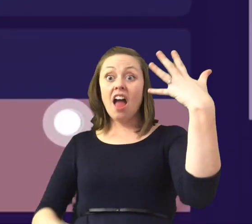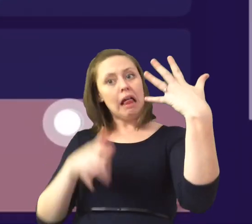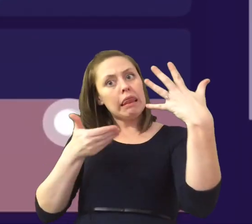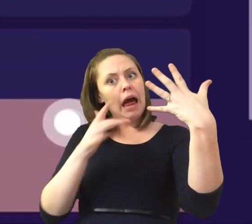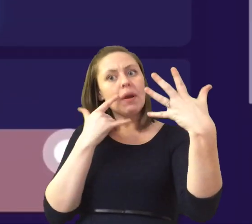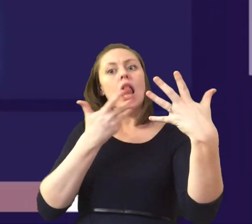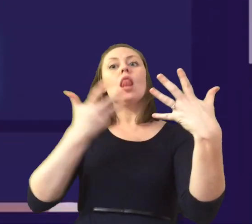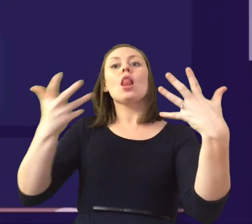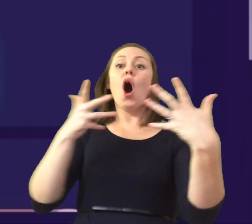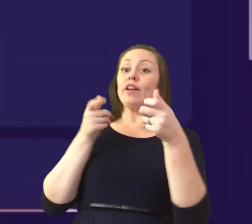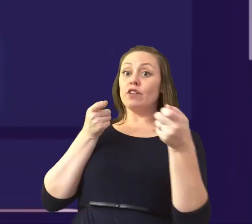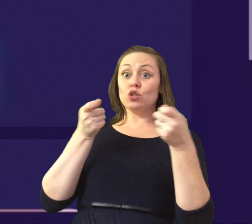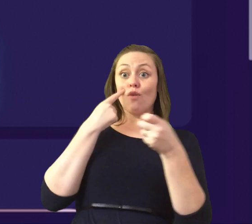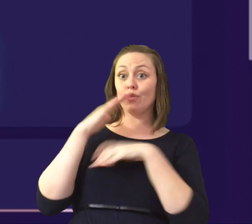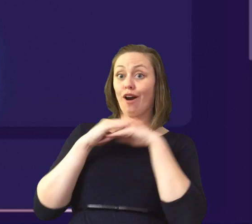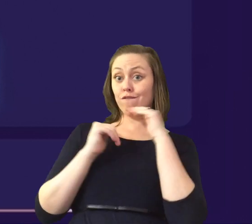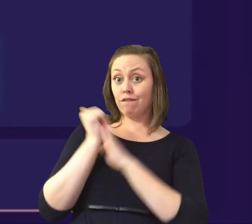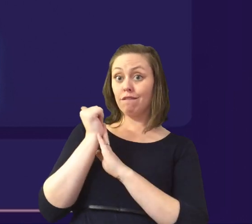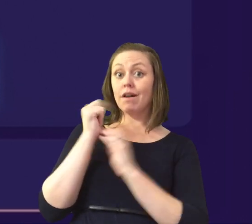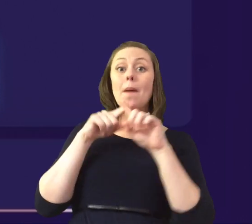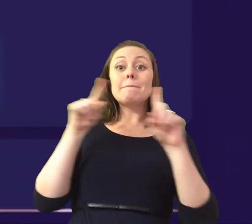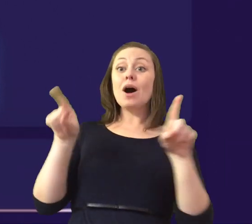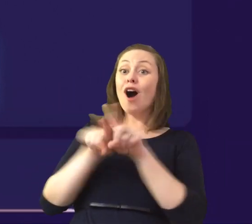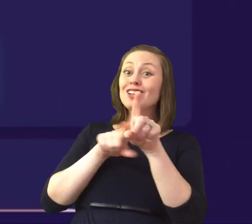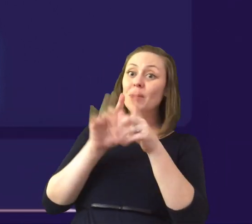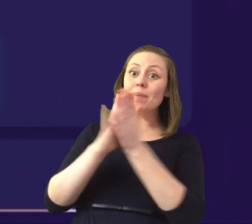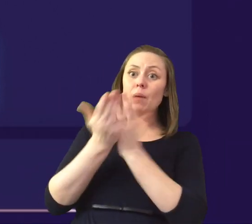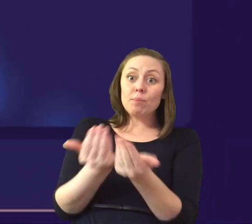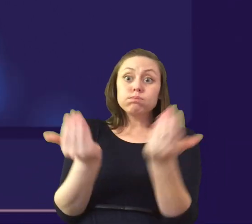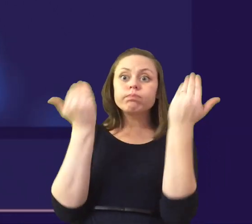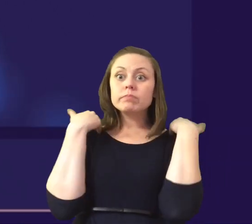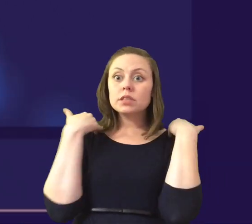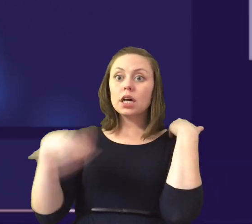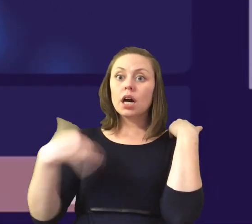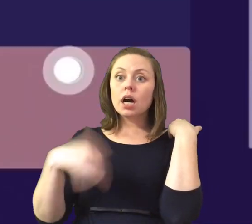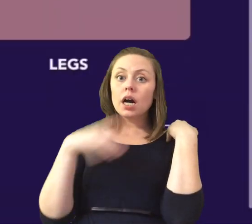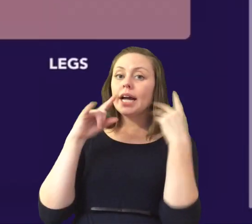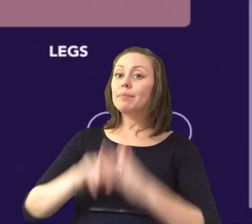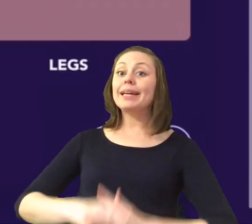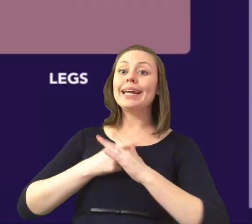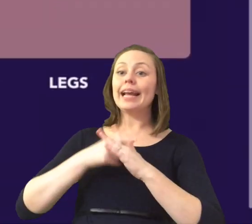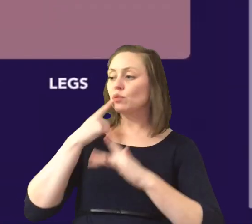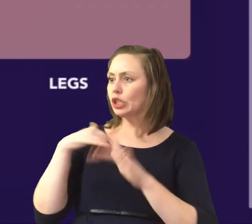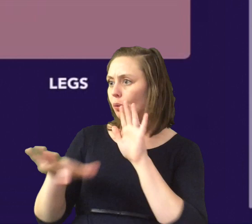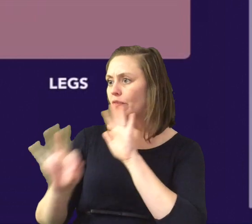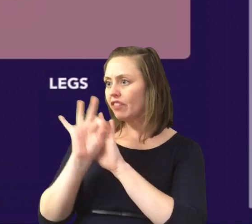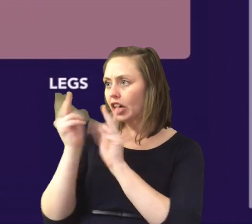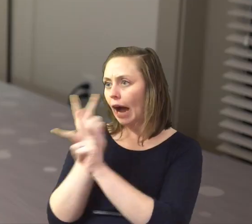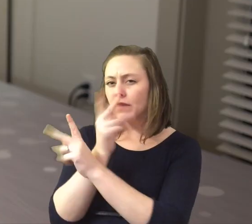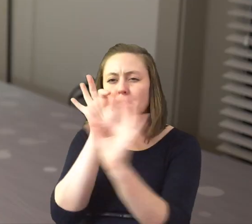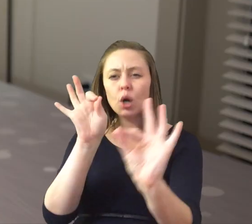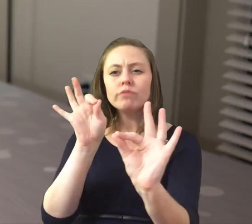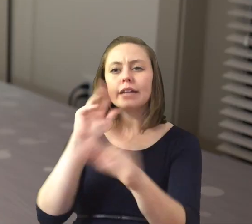lot of control over your comfort. However, this can also be overwhelming in the beginning as you're discovering your perfect